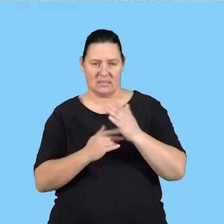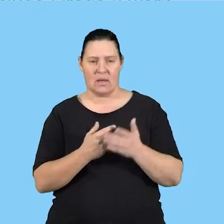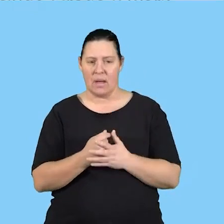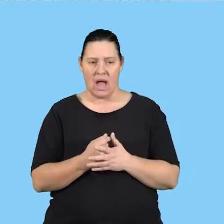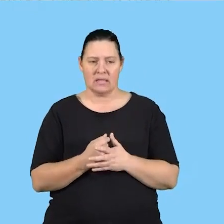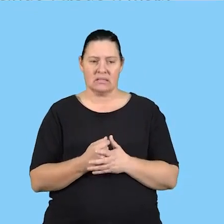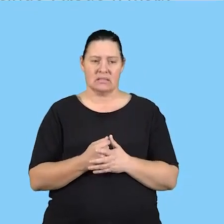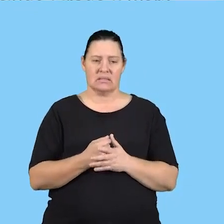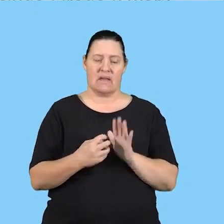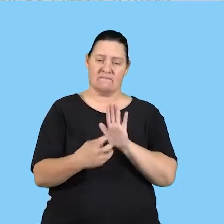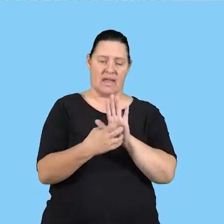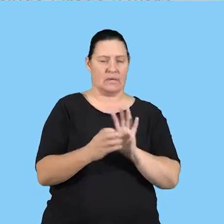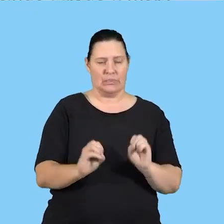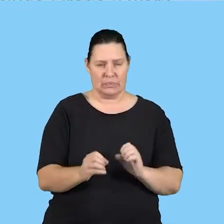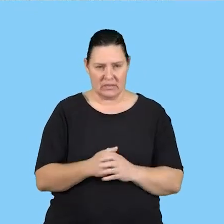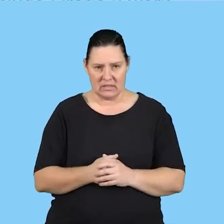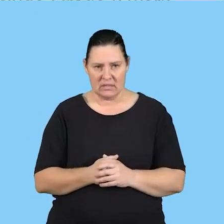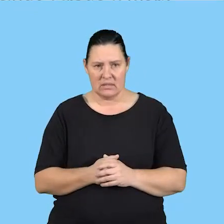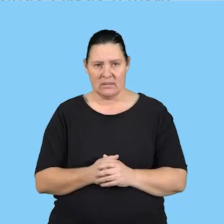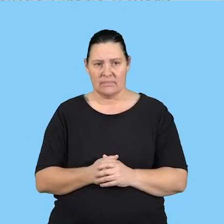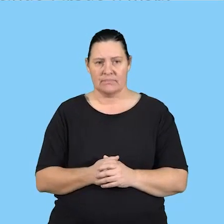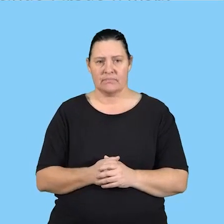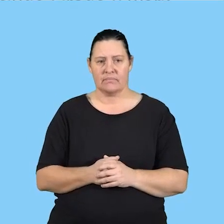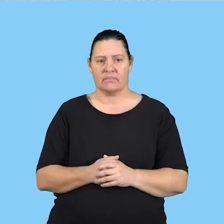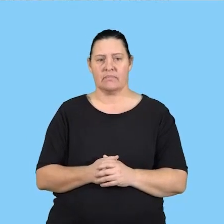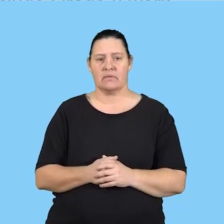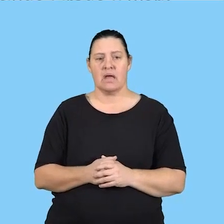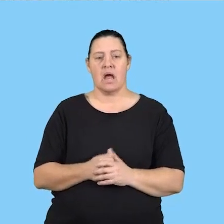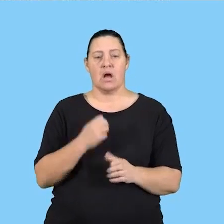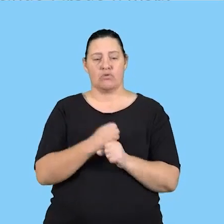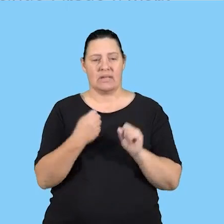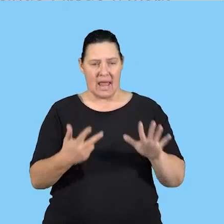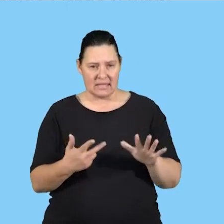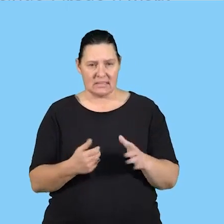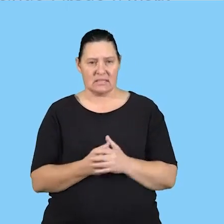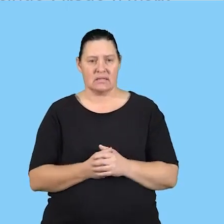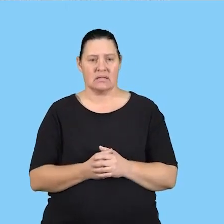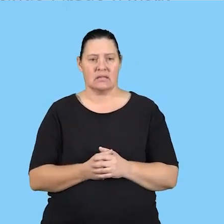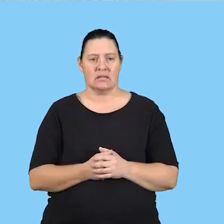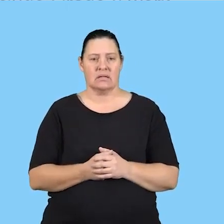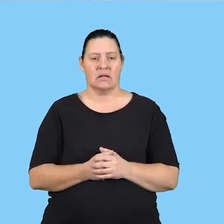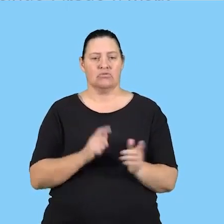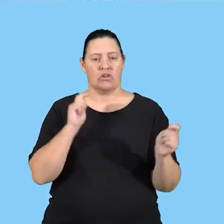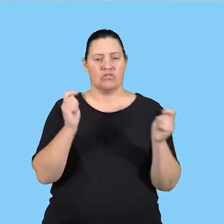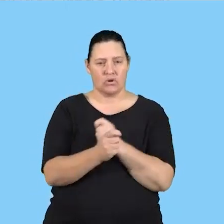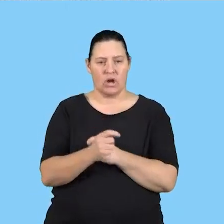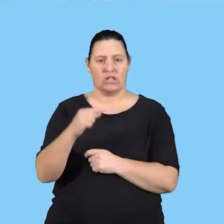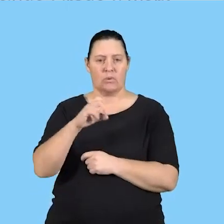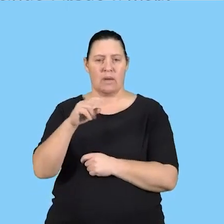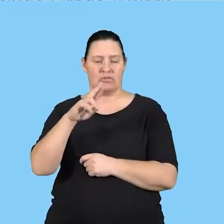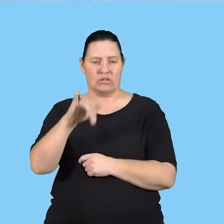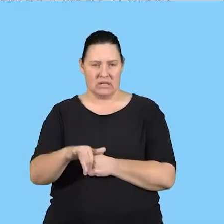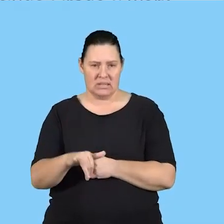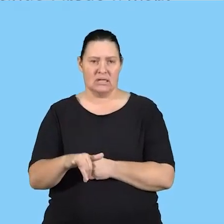geometric figures. Transformation geometry has been removed in grade 8. It will be dealt with in